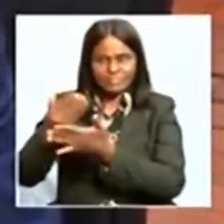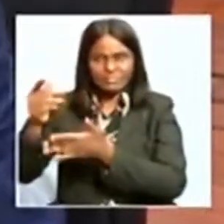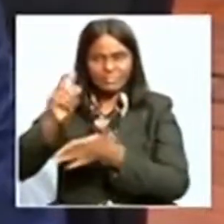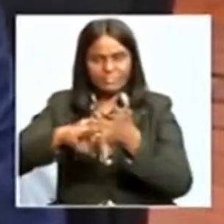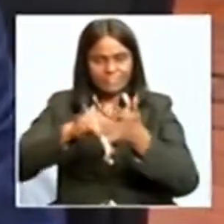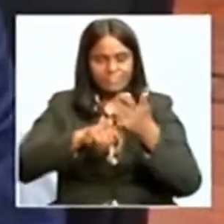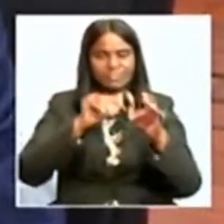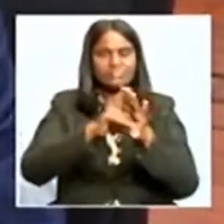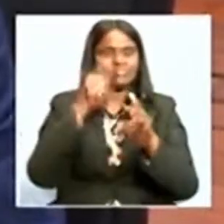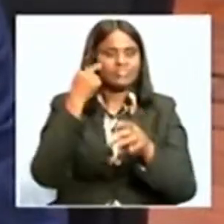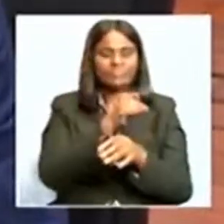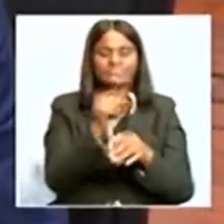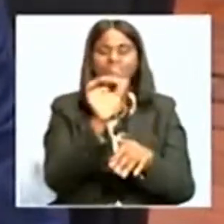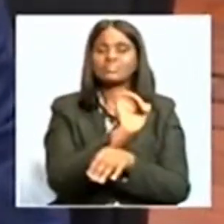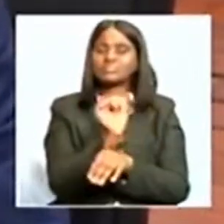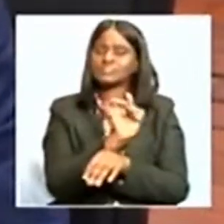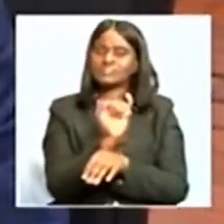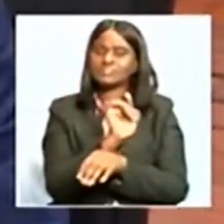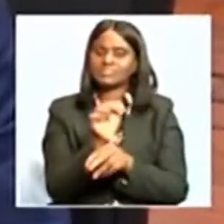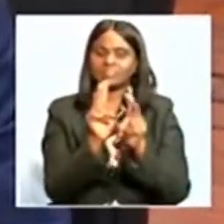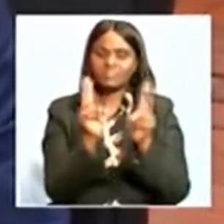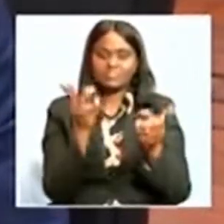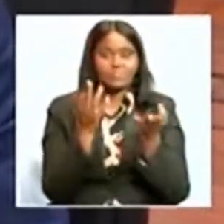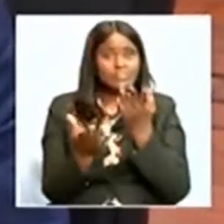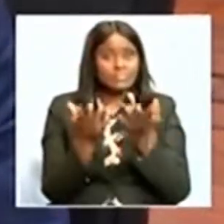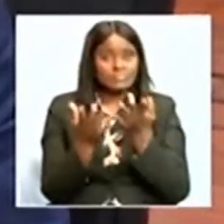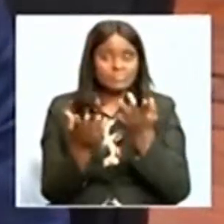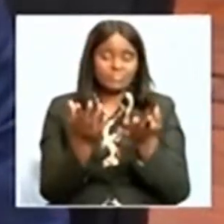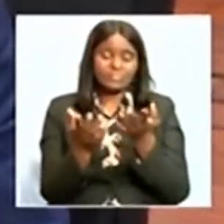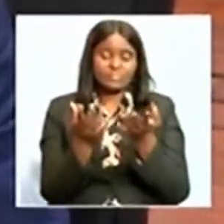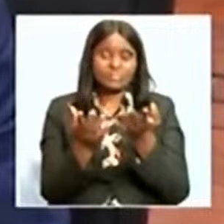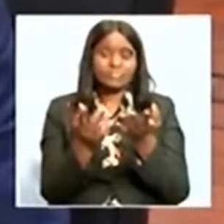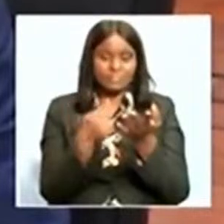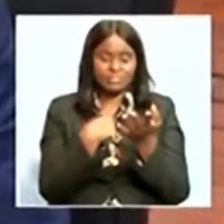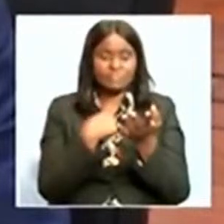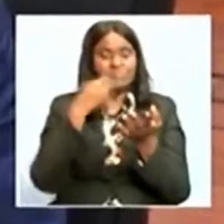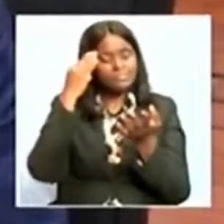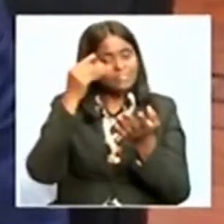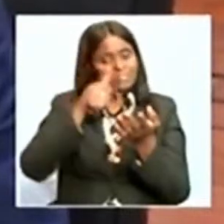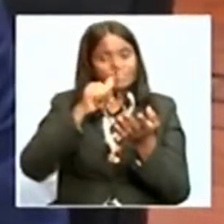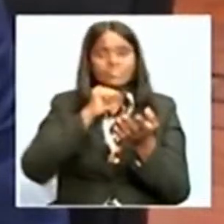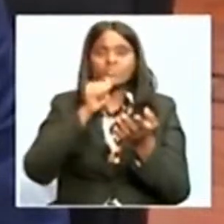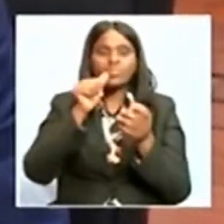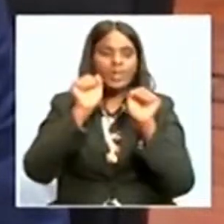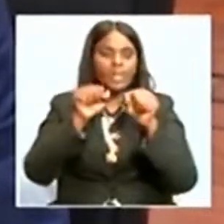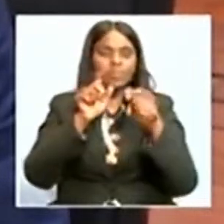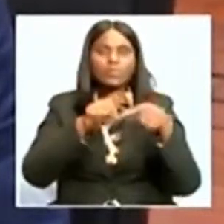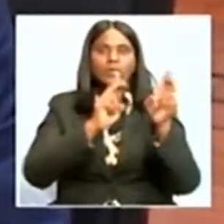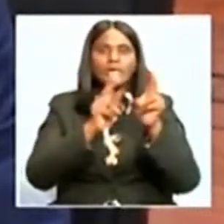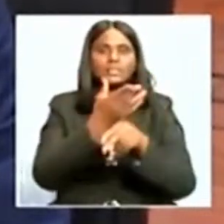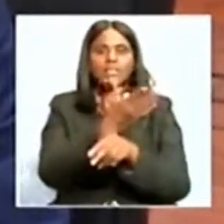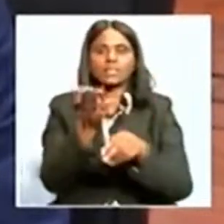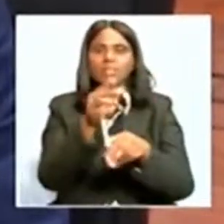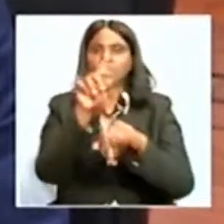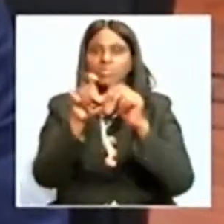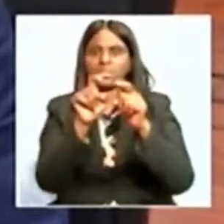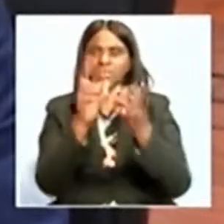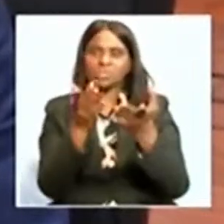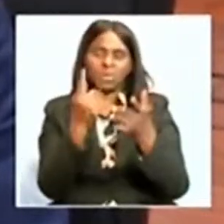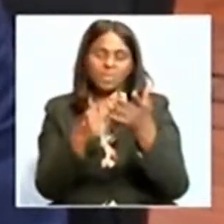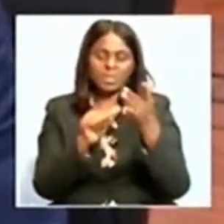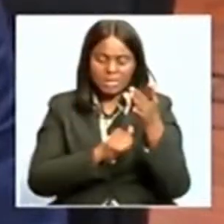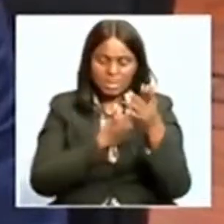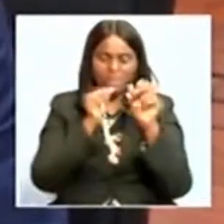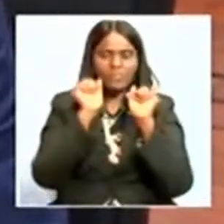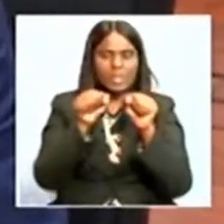for those vehicles. So maybe, I know you may not be able to answer that question, maybe one of those that we should be